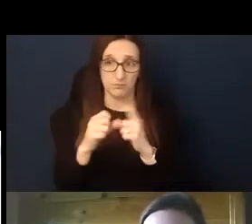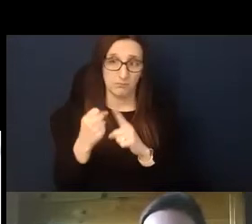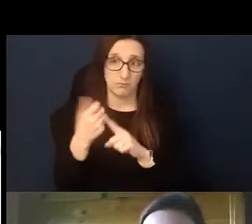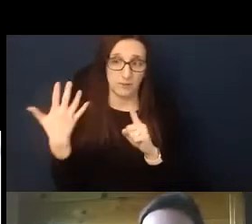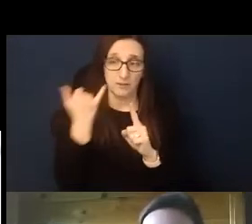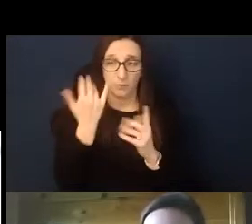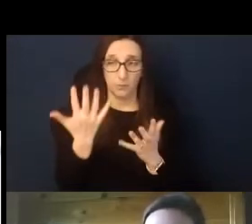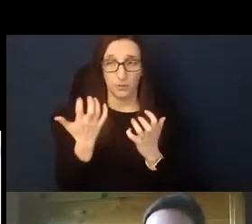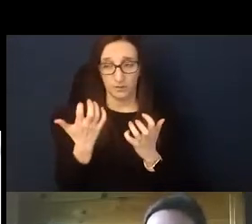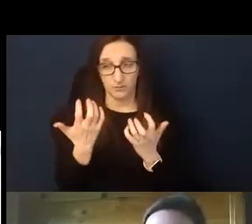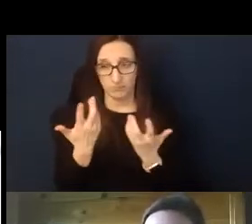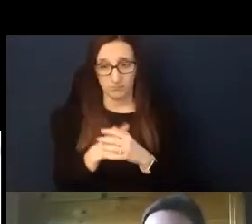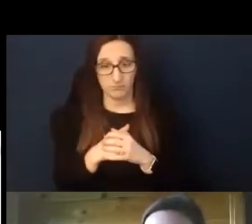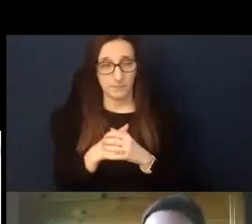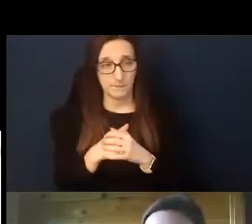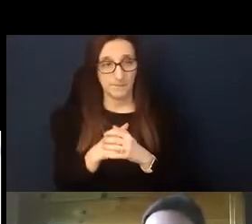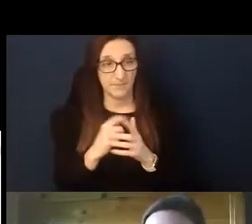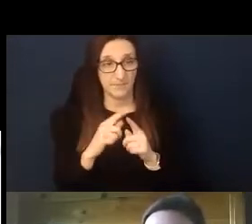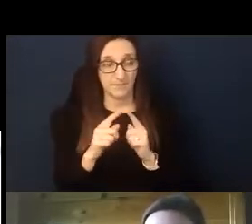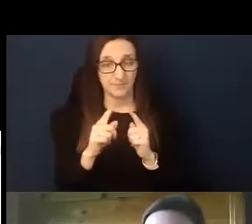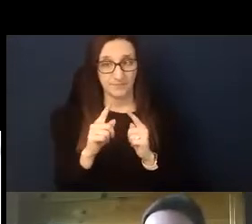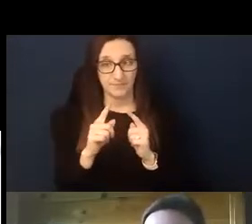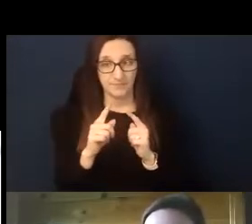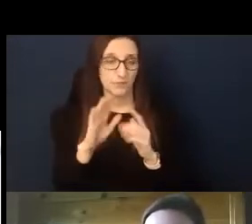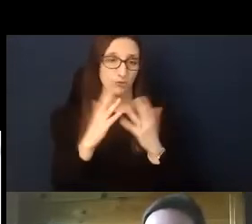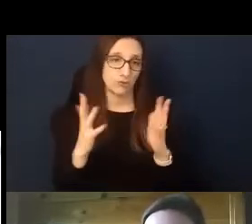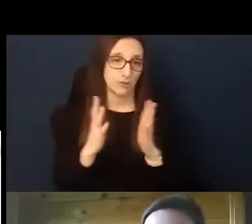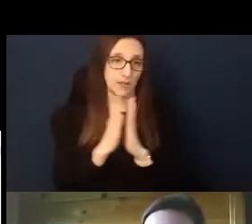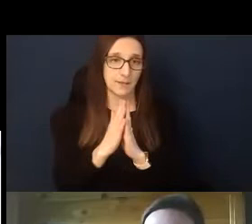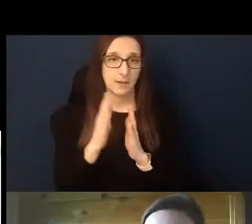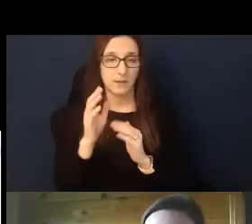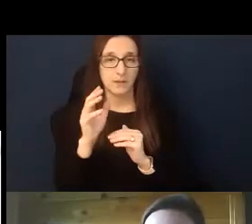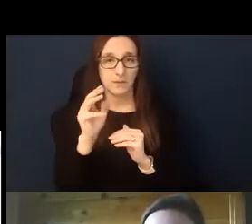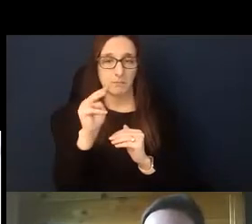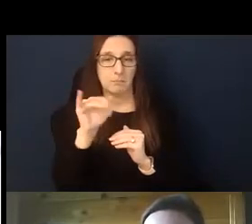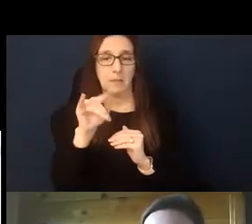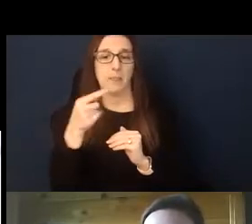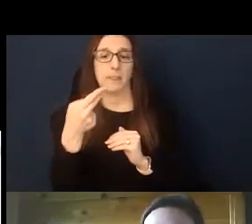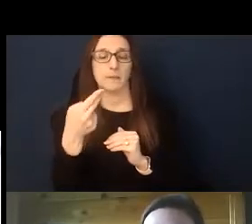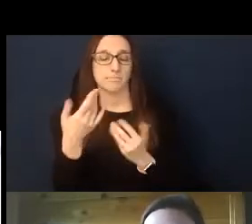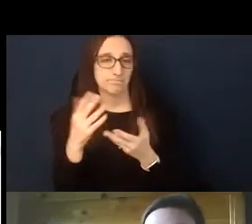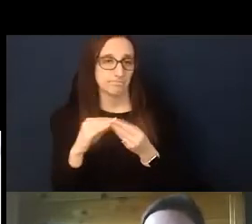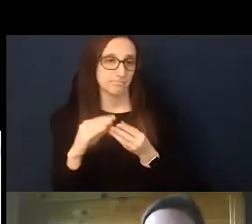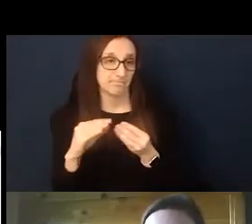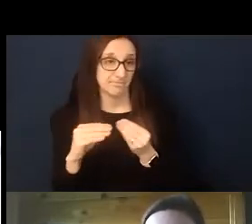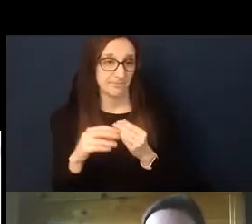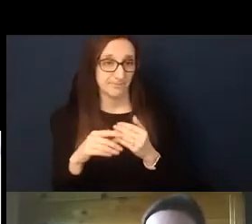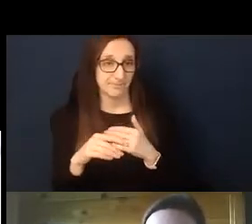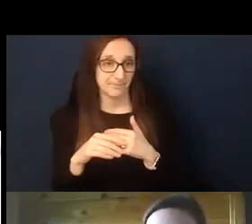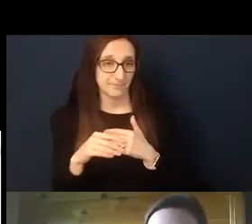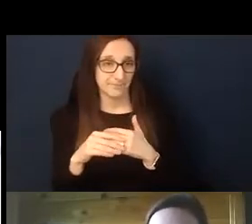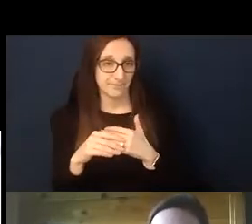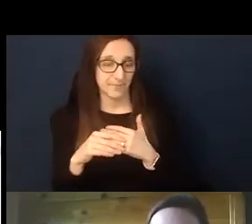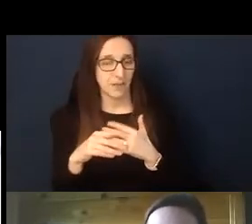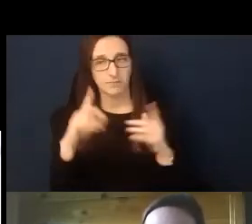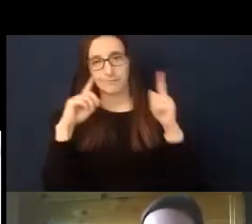but she just asked about apple cider myths. Yeah. So, I mean, there's a lot. I think, yeah, I've heard